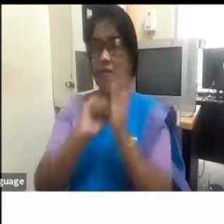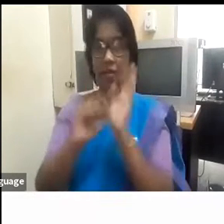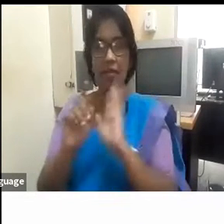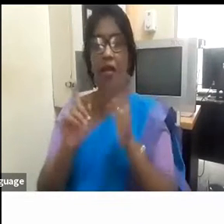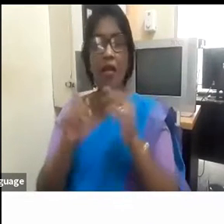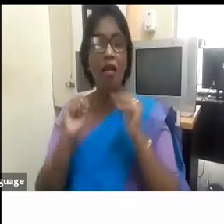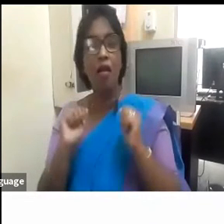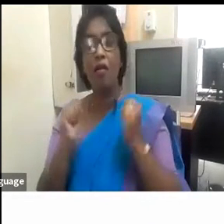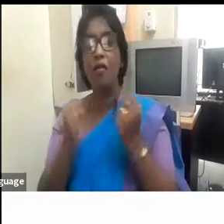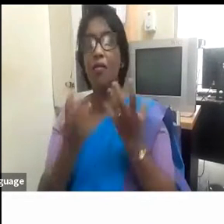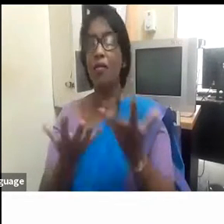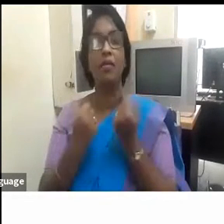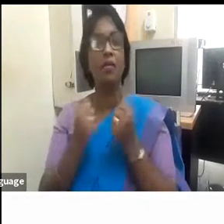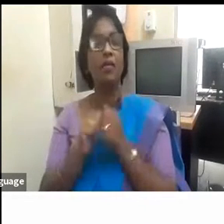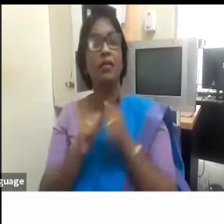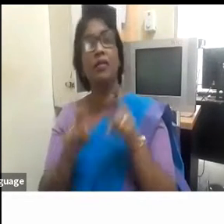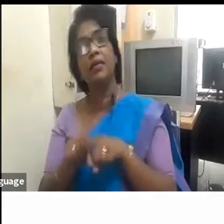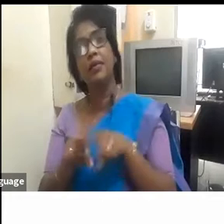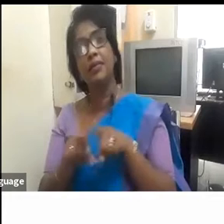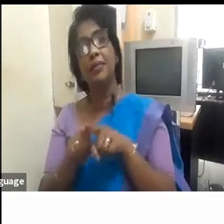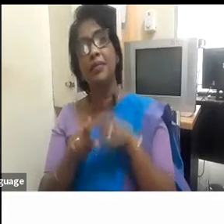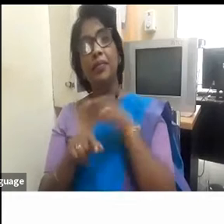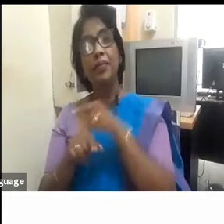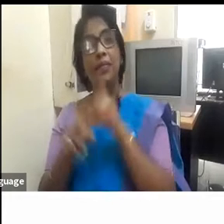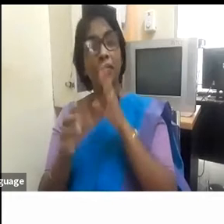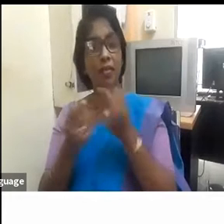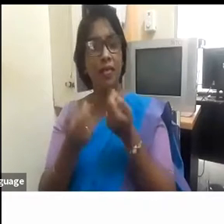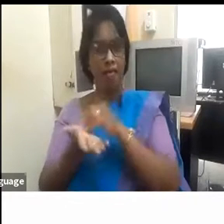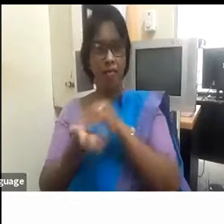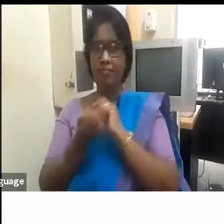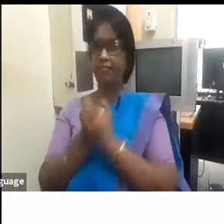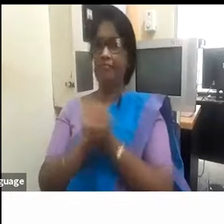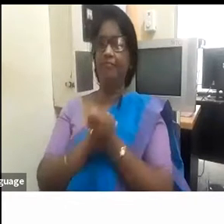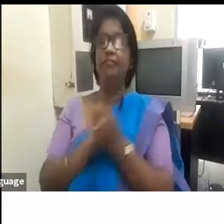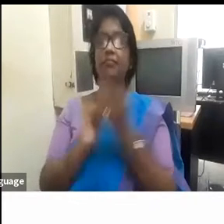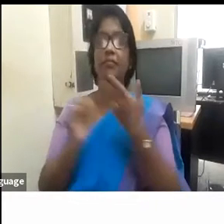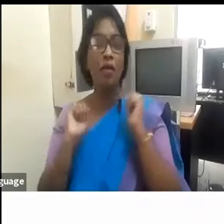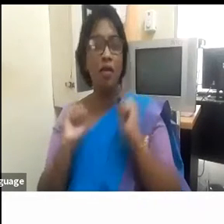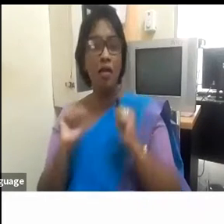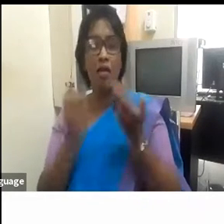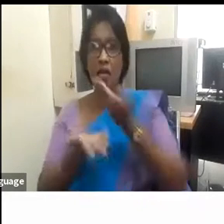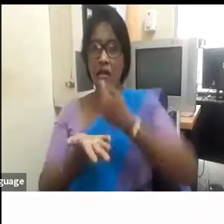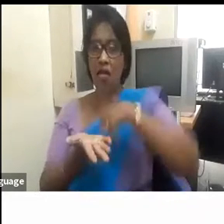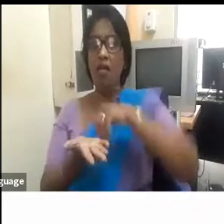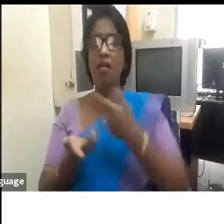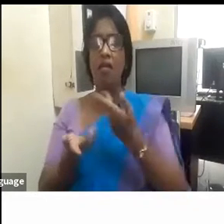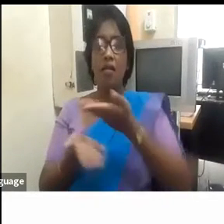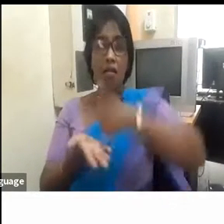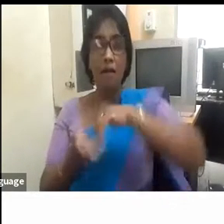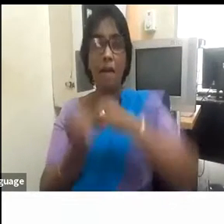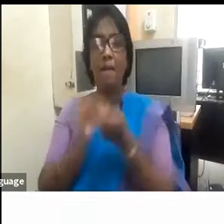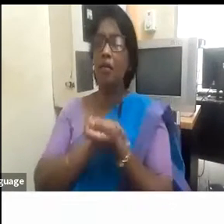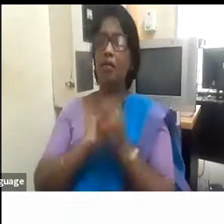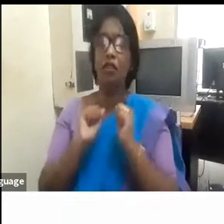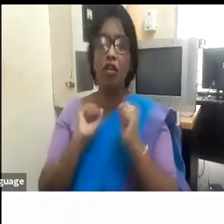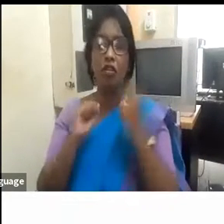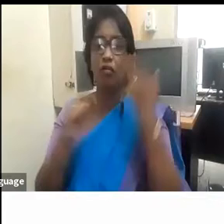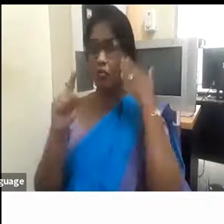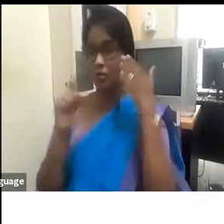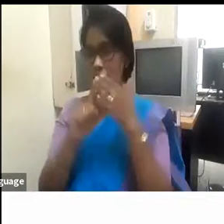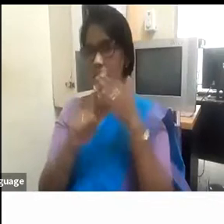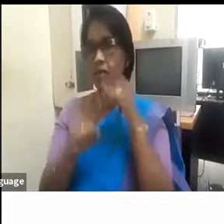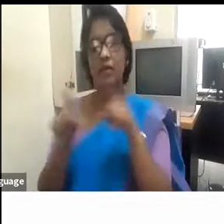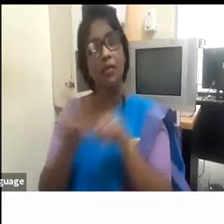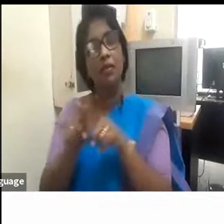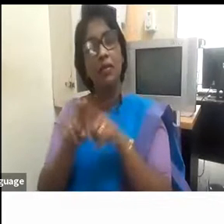the reverse infusion, and particularly for the new industries that is coming, but even at a lower level, skills